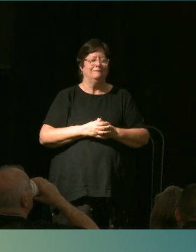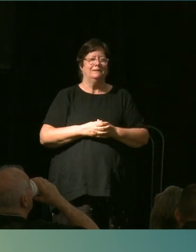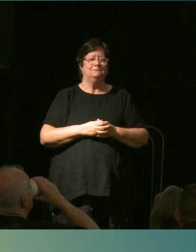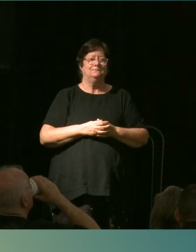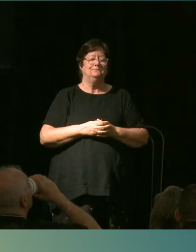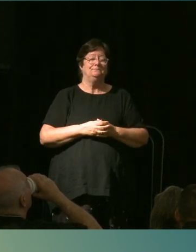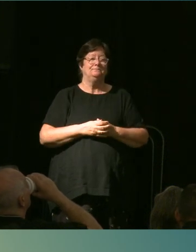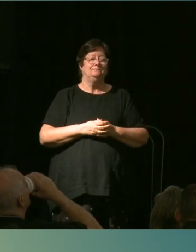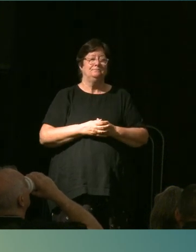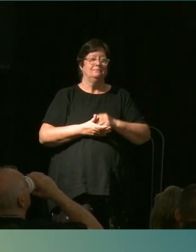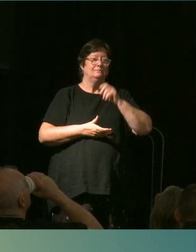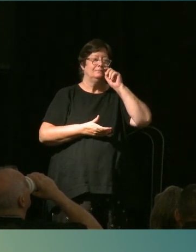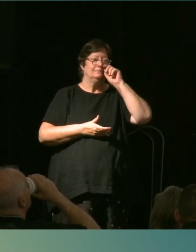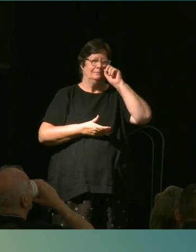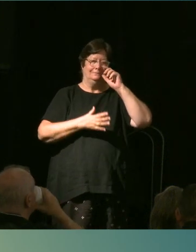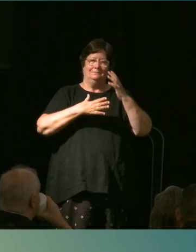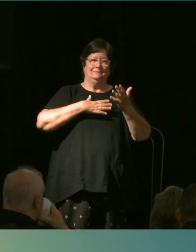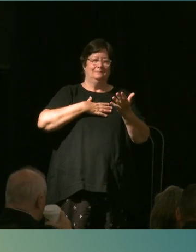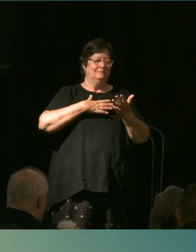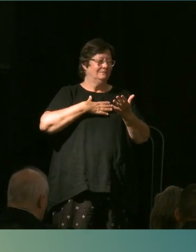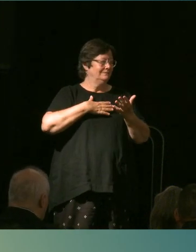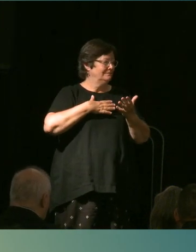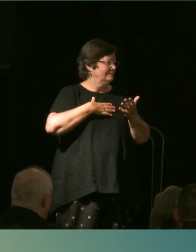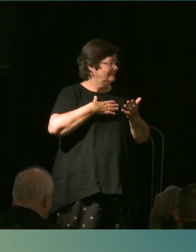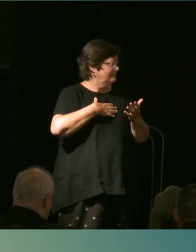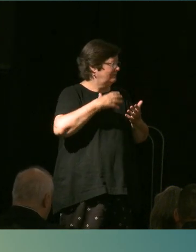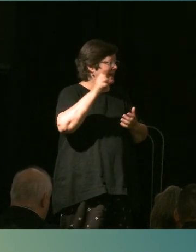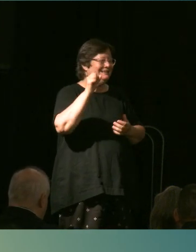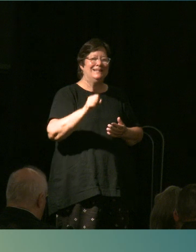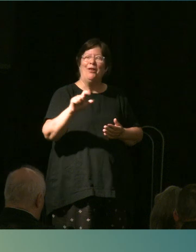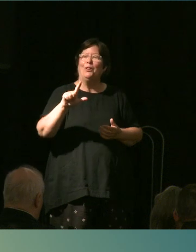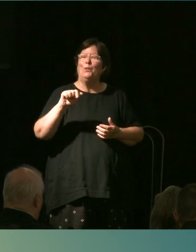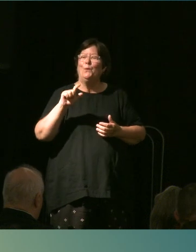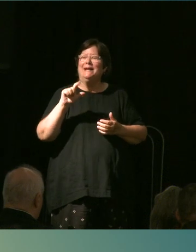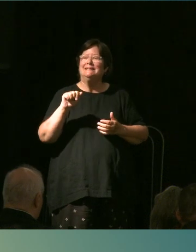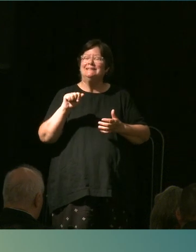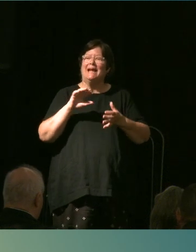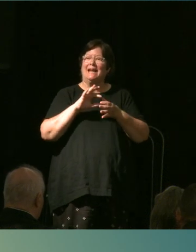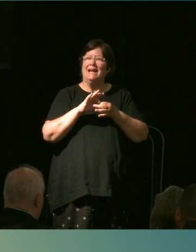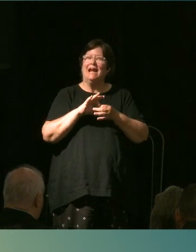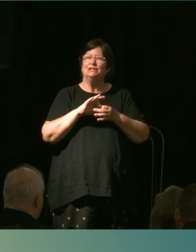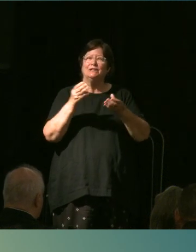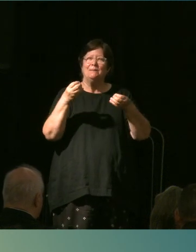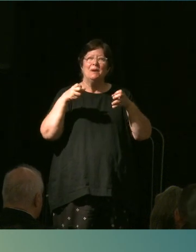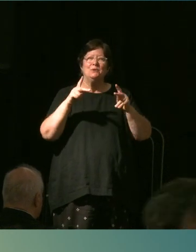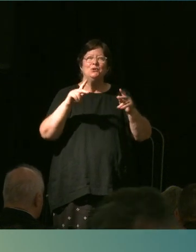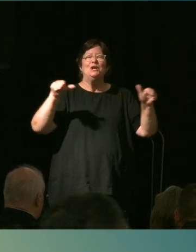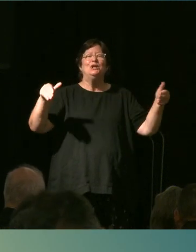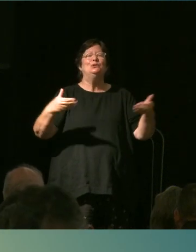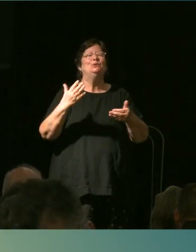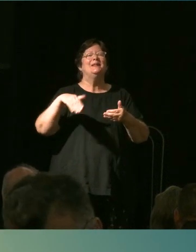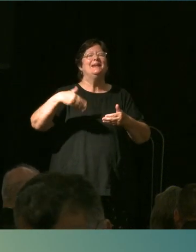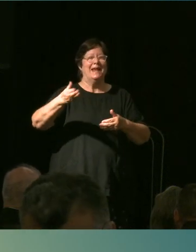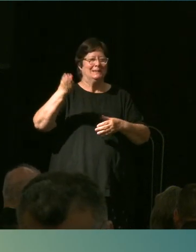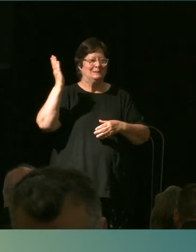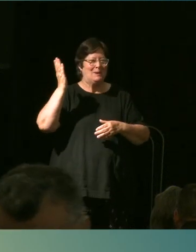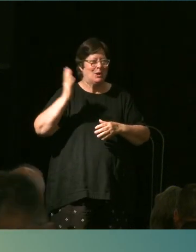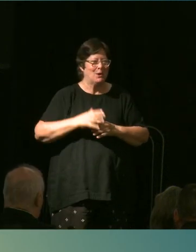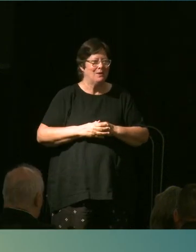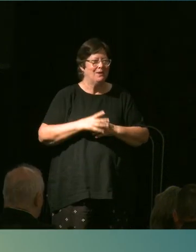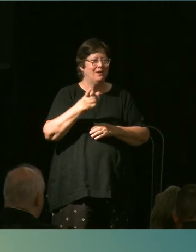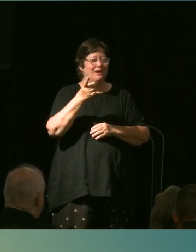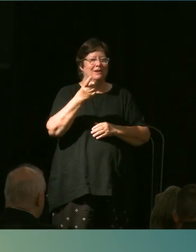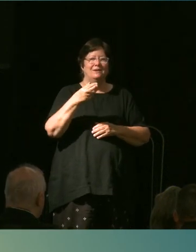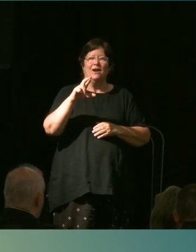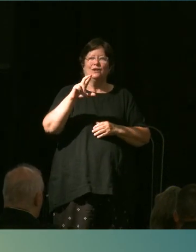said, my South Louisiana connection has given me the opportunity to introduce your next speaker, Dr.